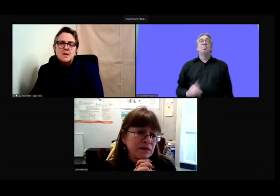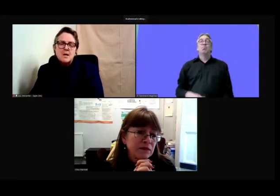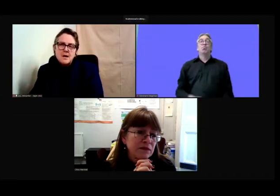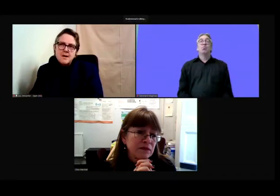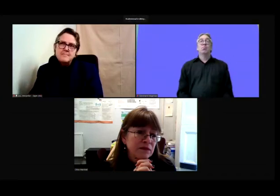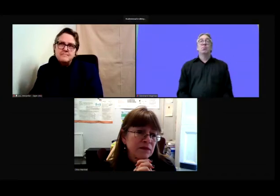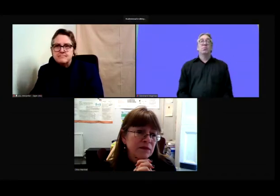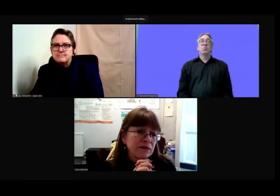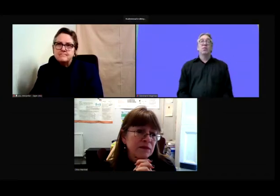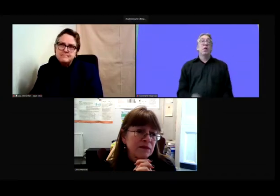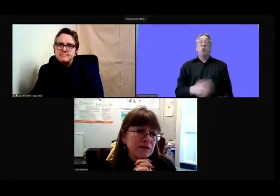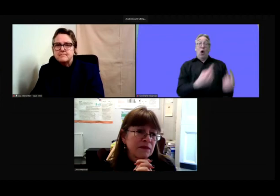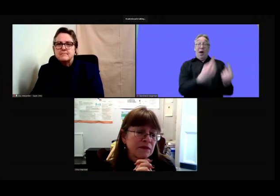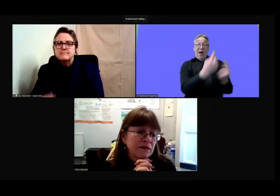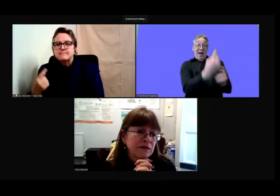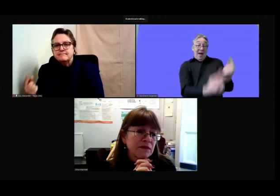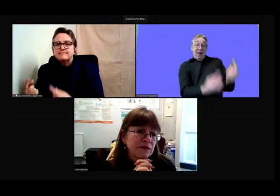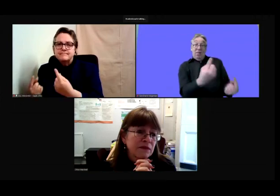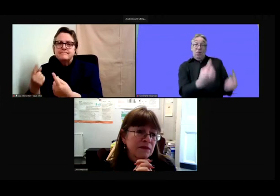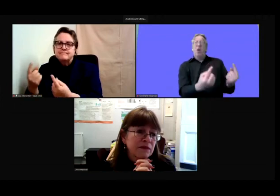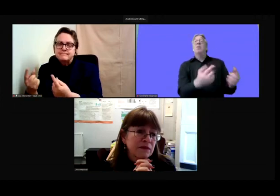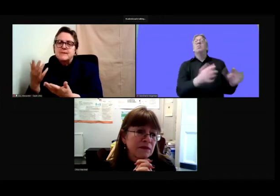So individually it might play a role.